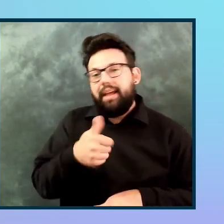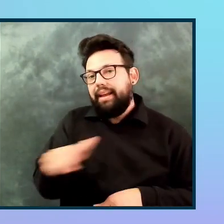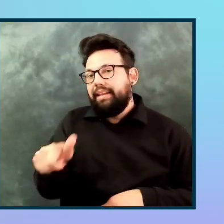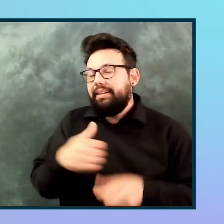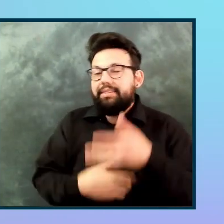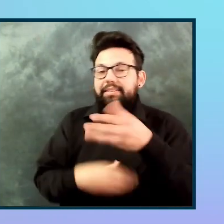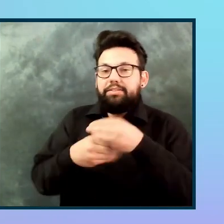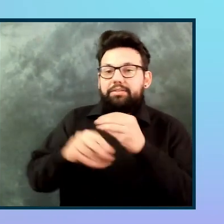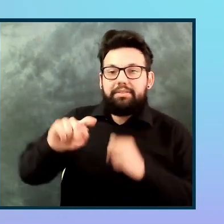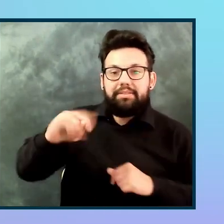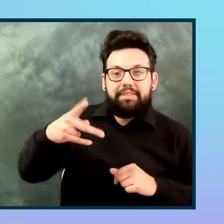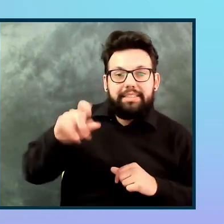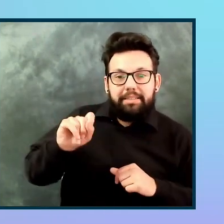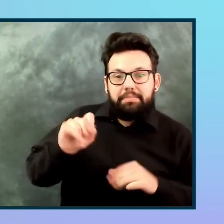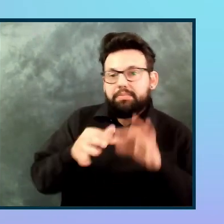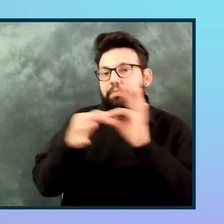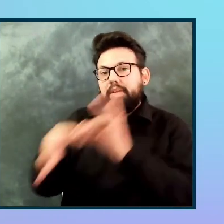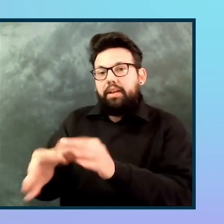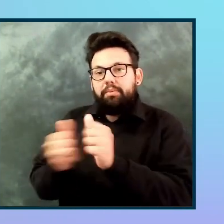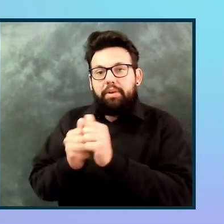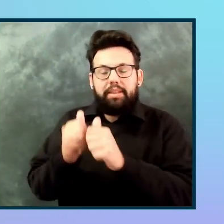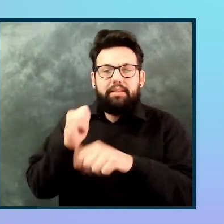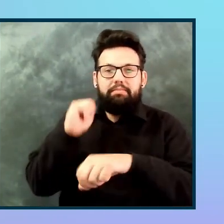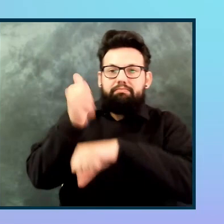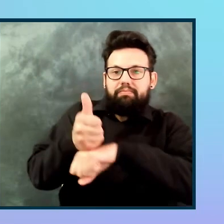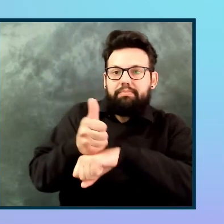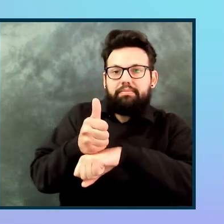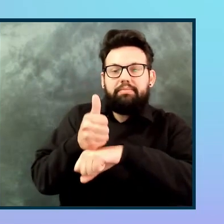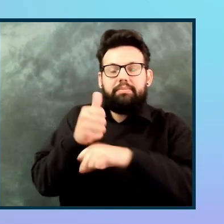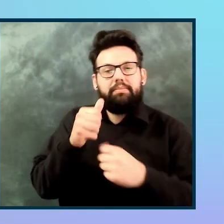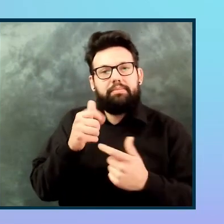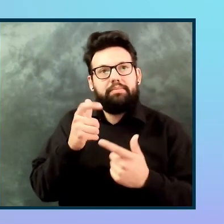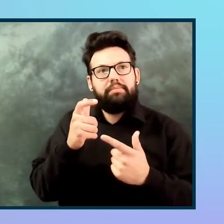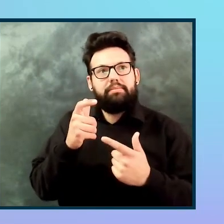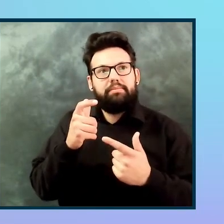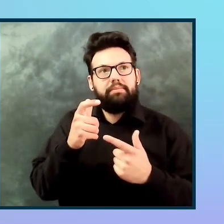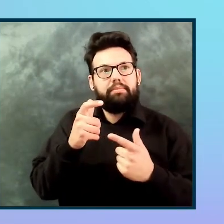tips about how to build specialized knowledge within functional teams?